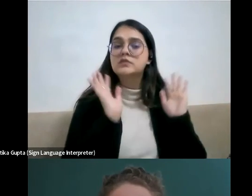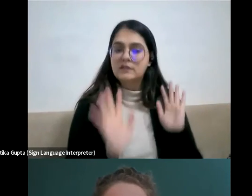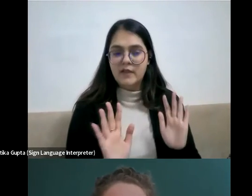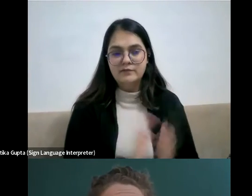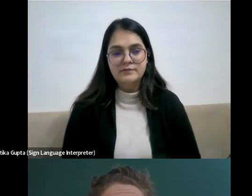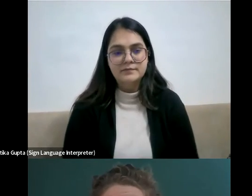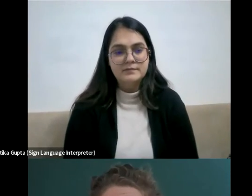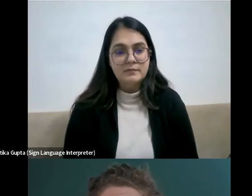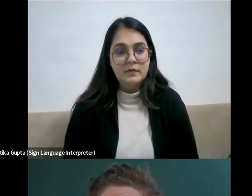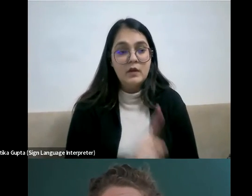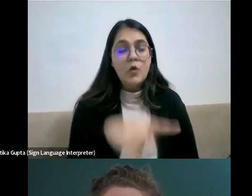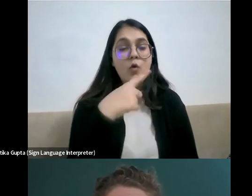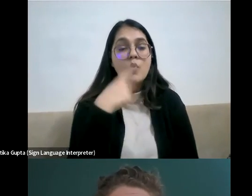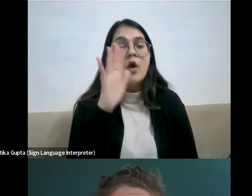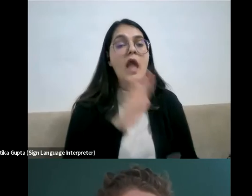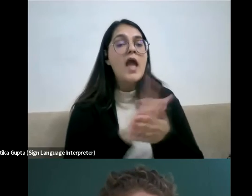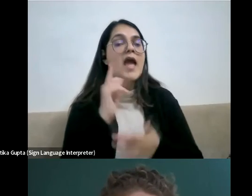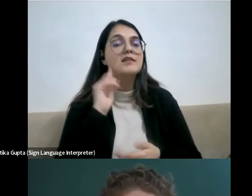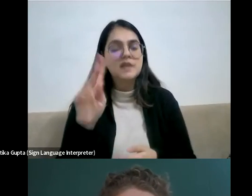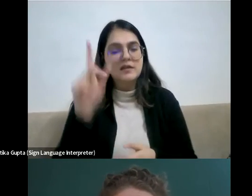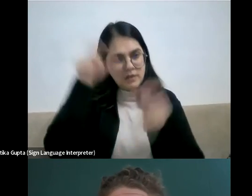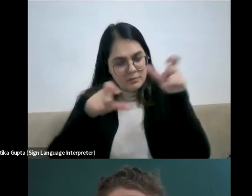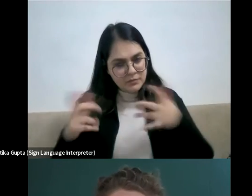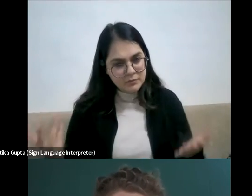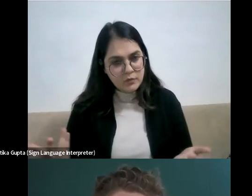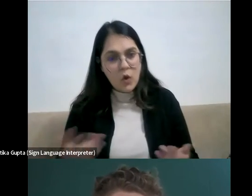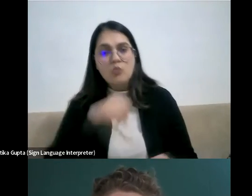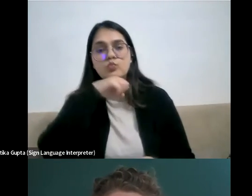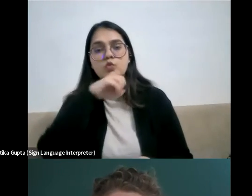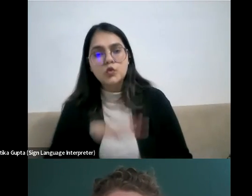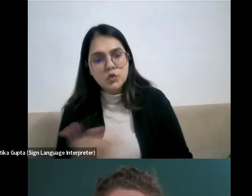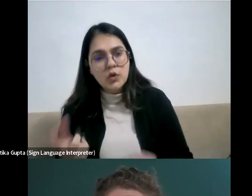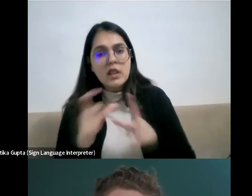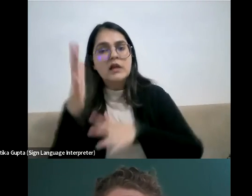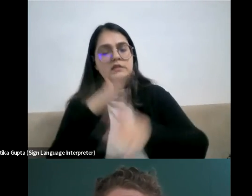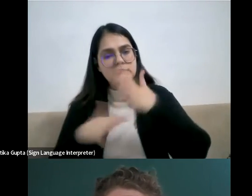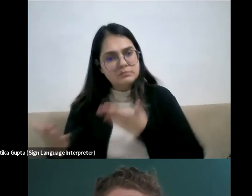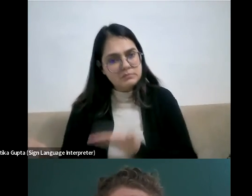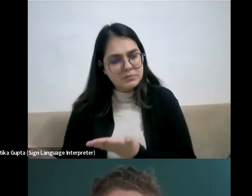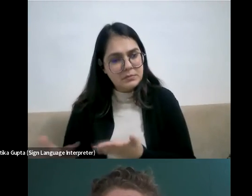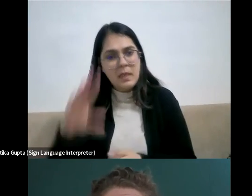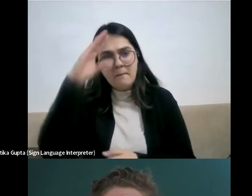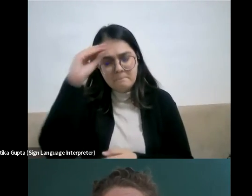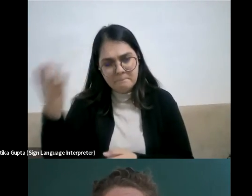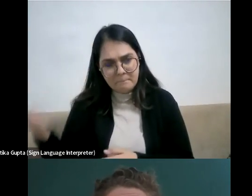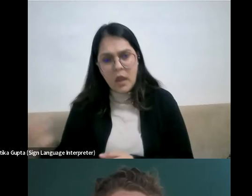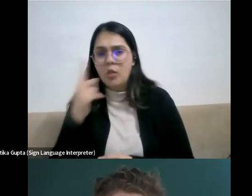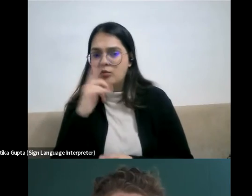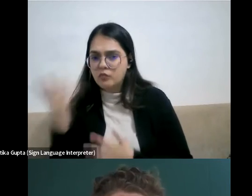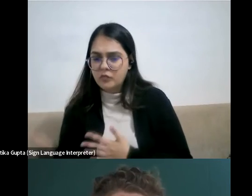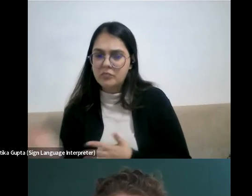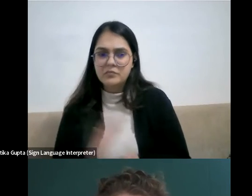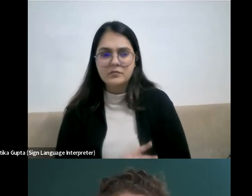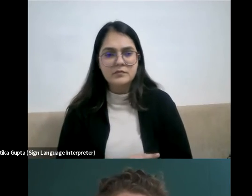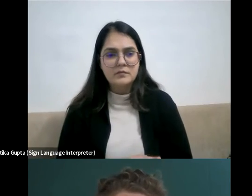there are sectors for people living with HIV, for youth, people with disabilities, men, women,